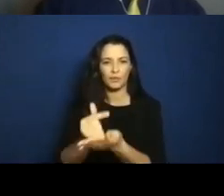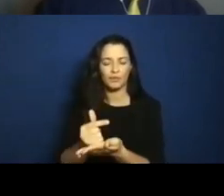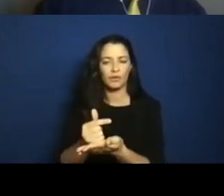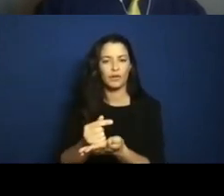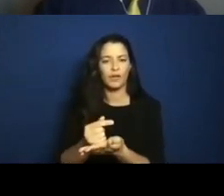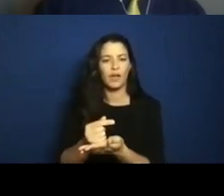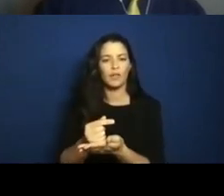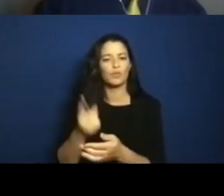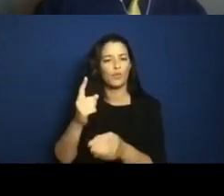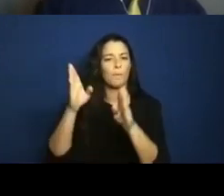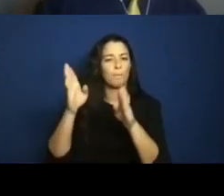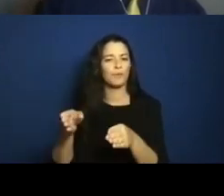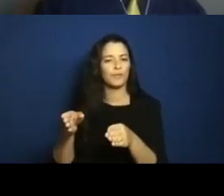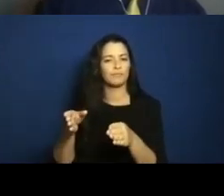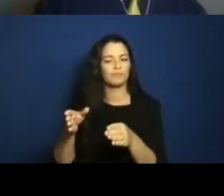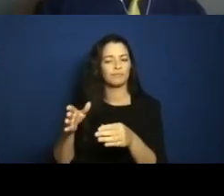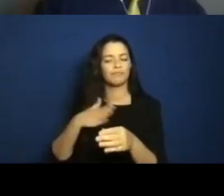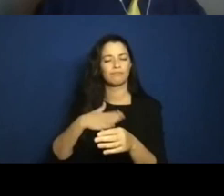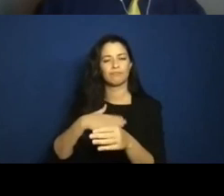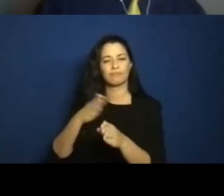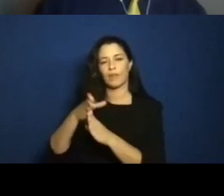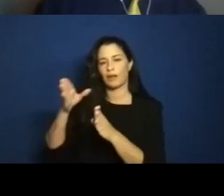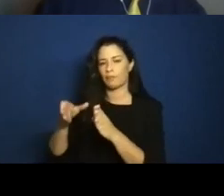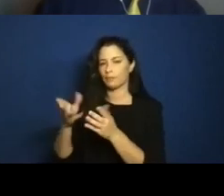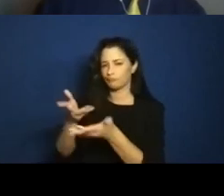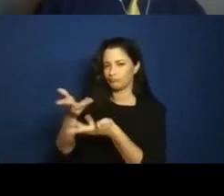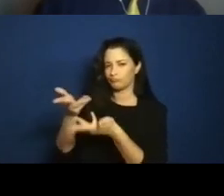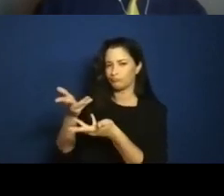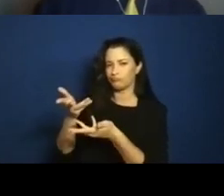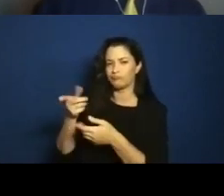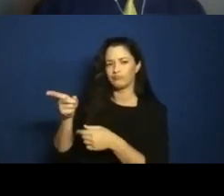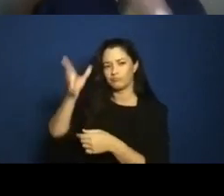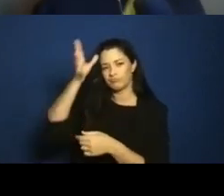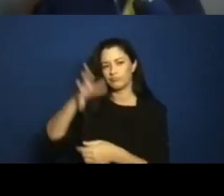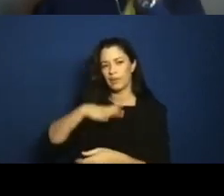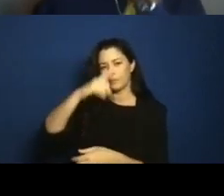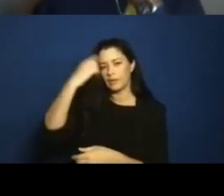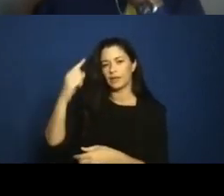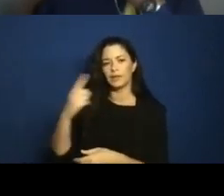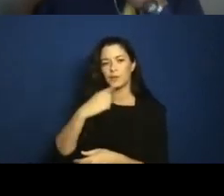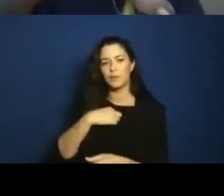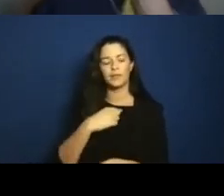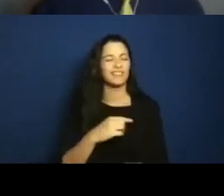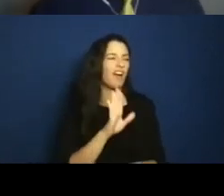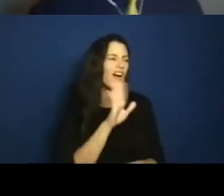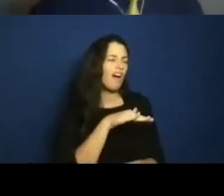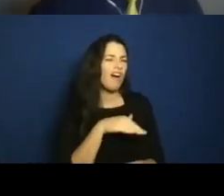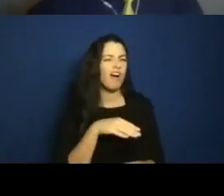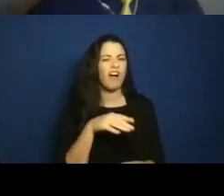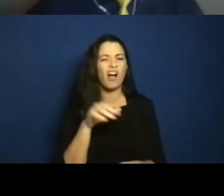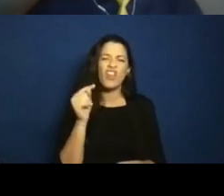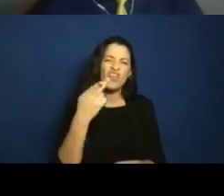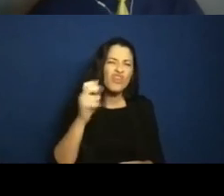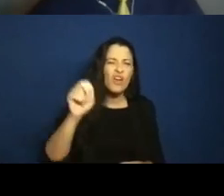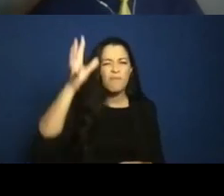had a conversation with in my neighborhood. And the gentleman, he's a Black guy, and he told me, oh, the man is always trying